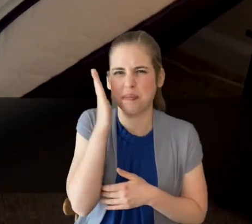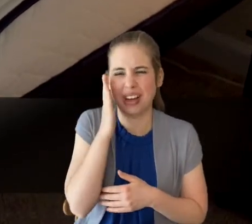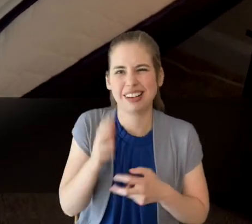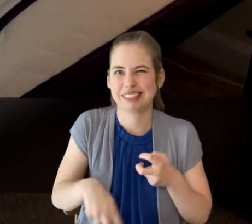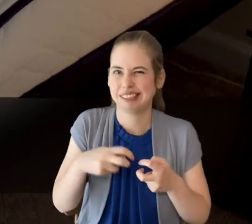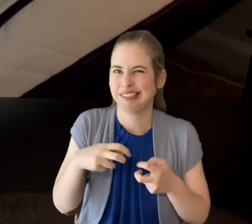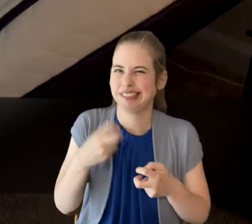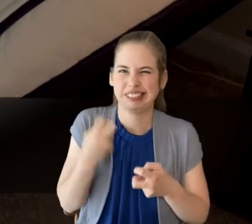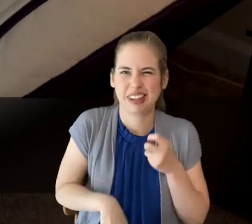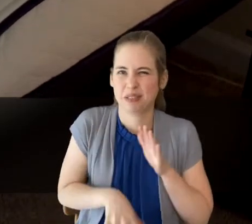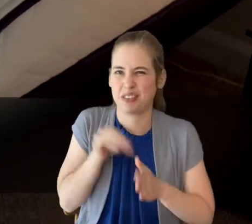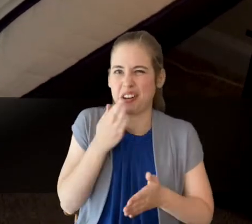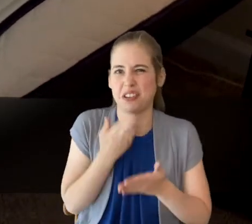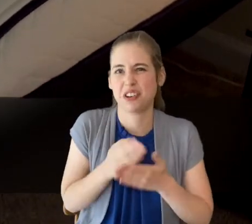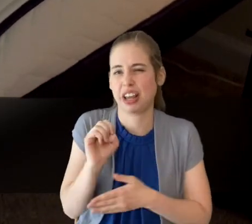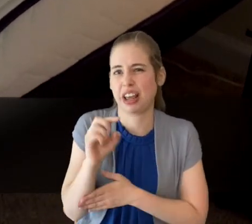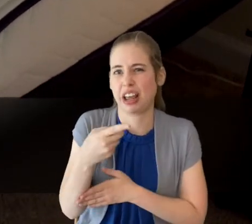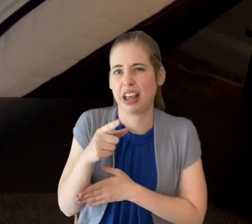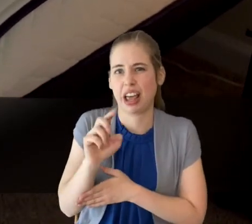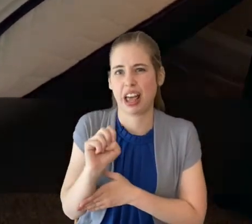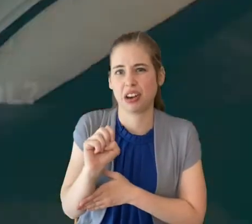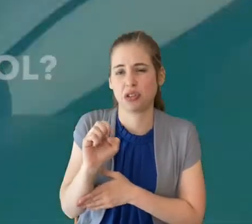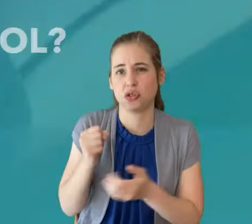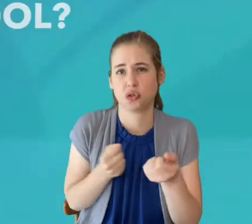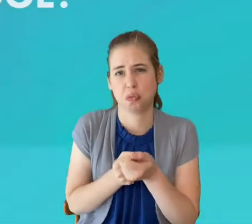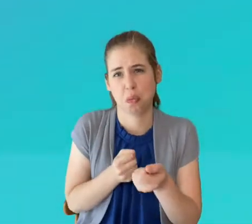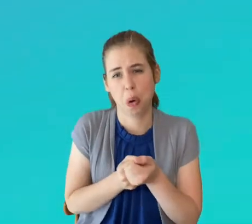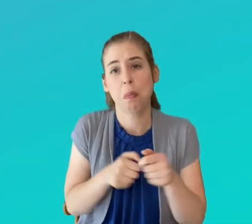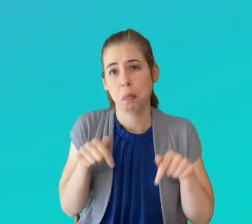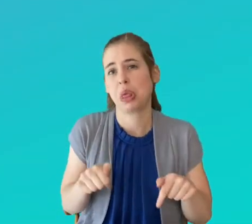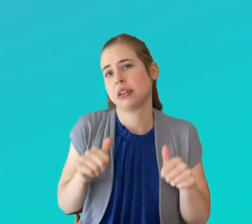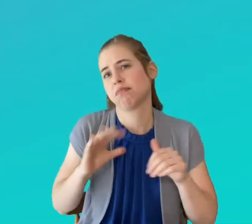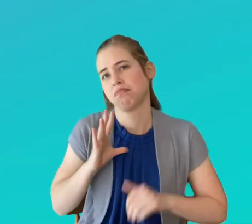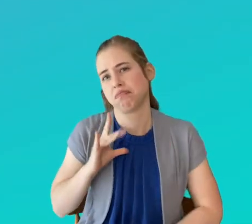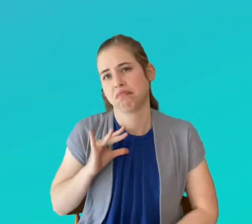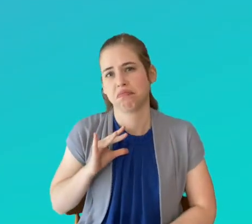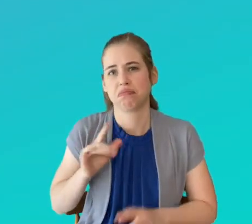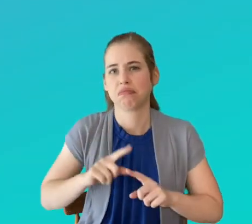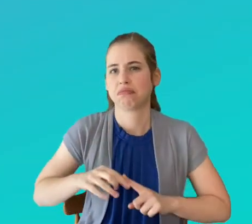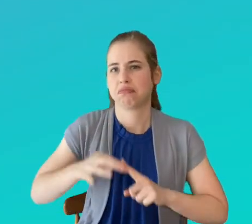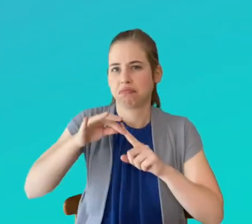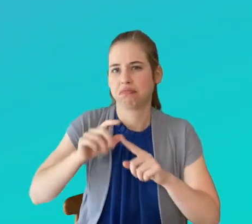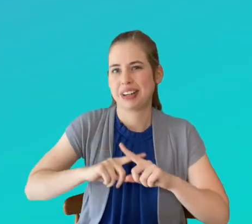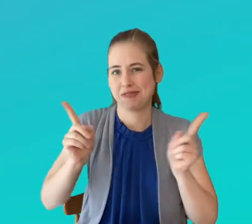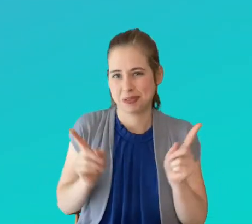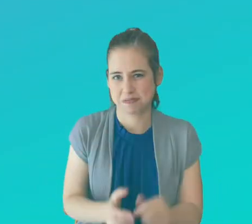along the edge of the bed, we didn't once feel like we would roll out of it.